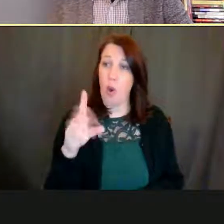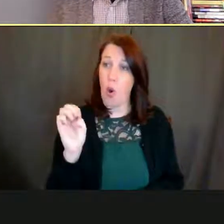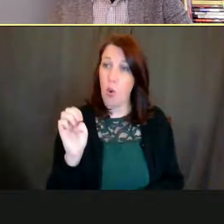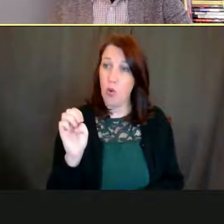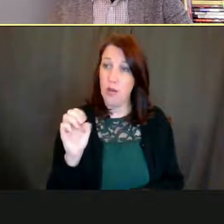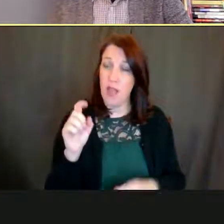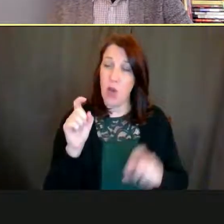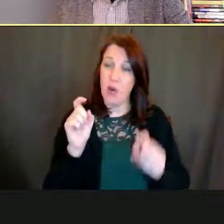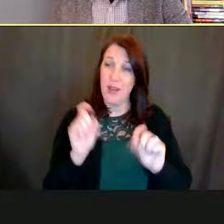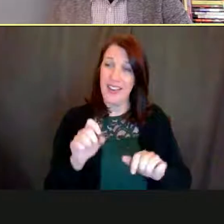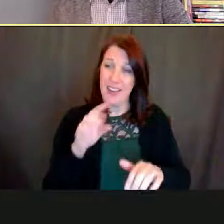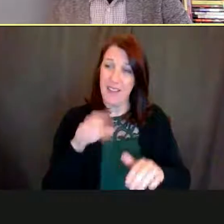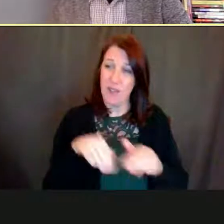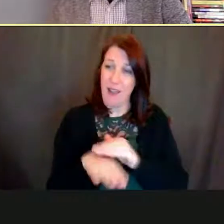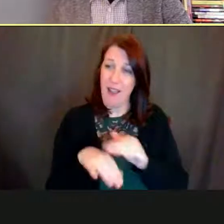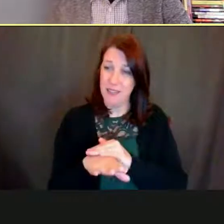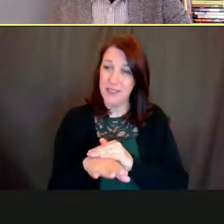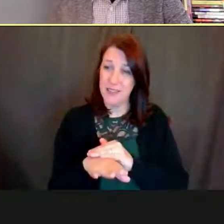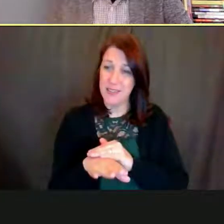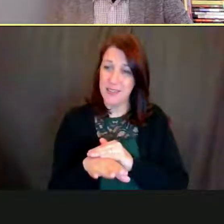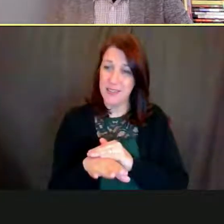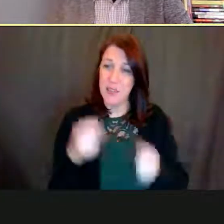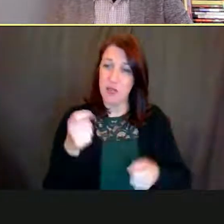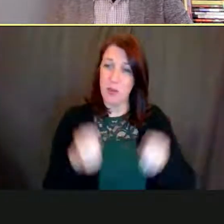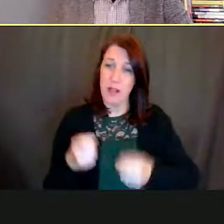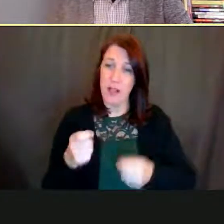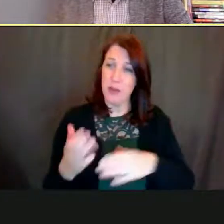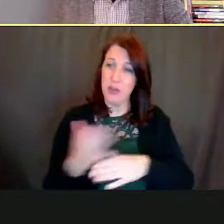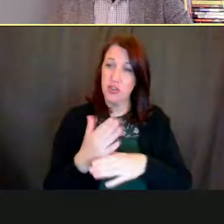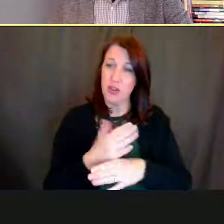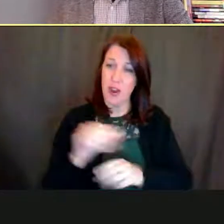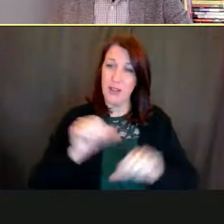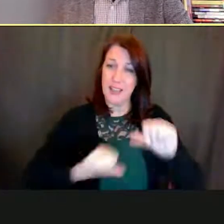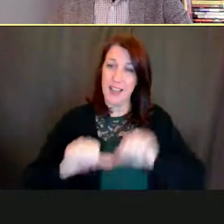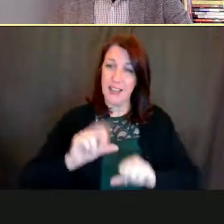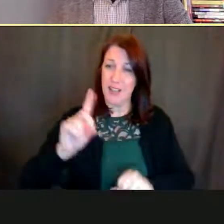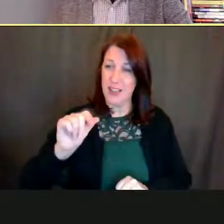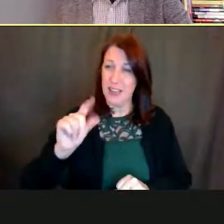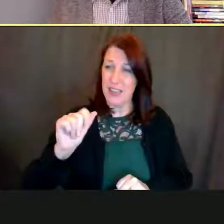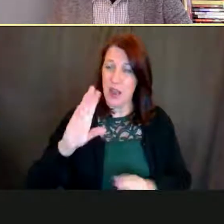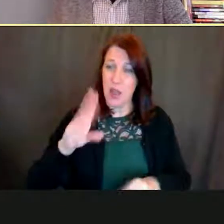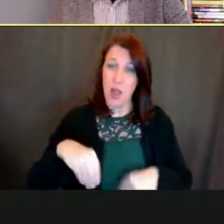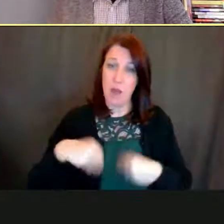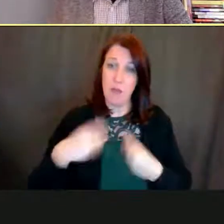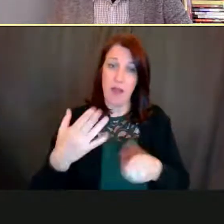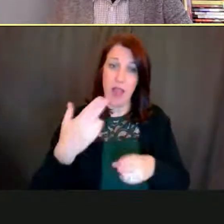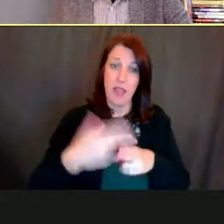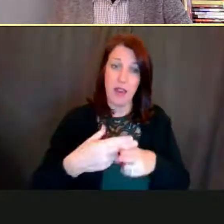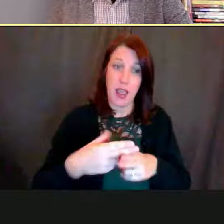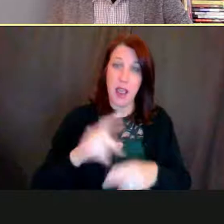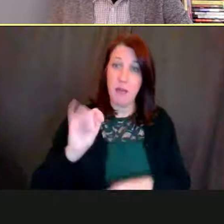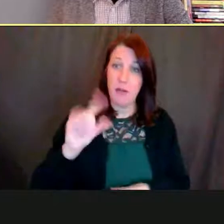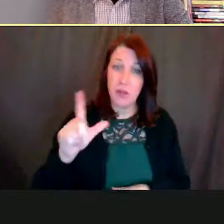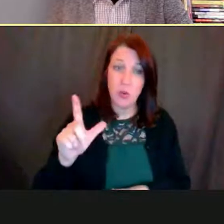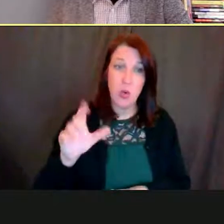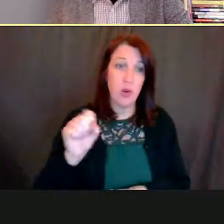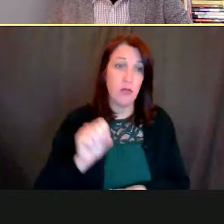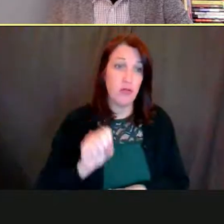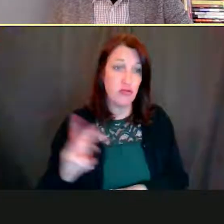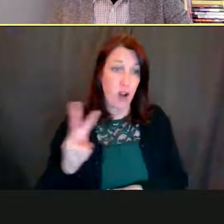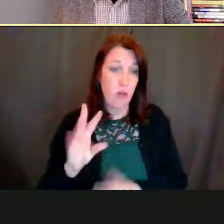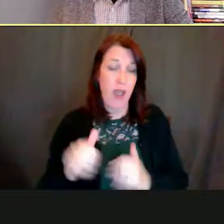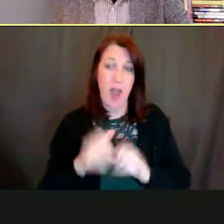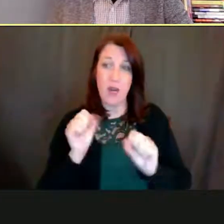needed to access or to manipulate shared scientific data by providing the name of the tool or software and how they can